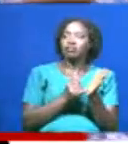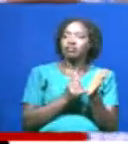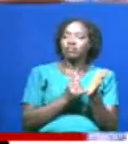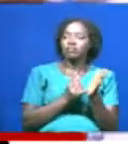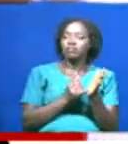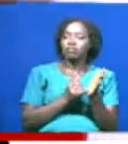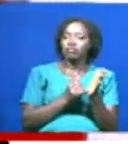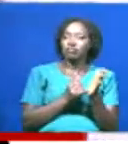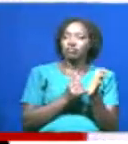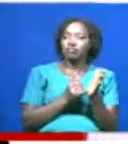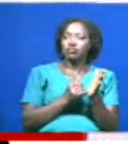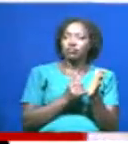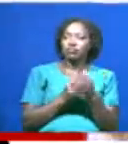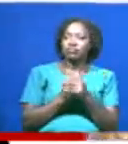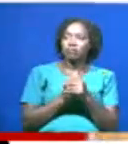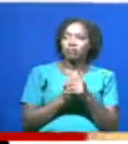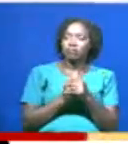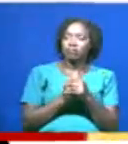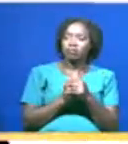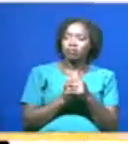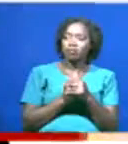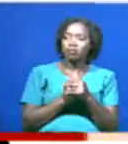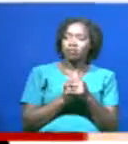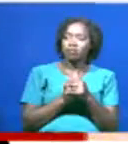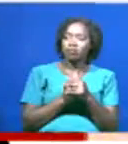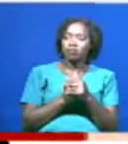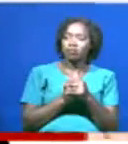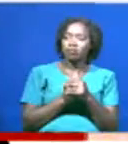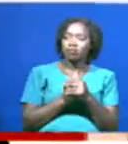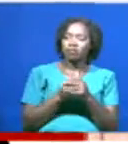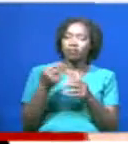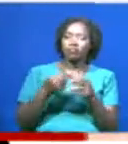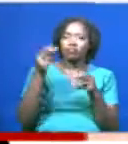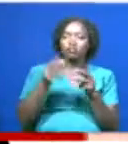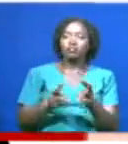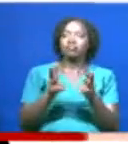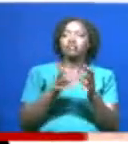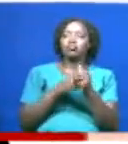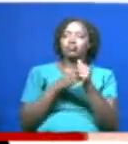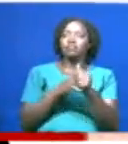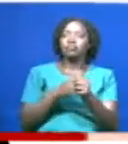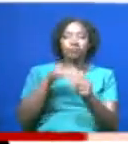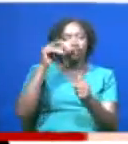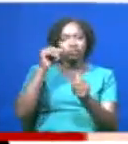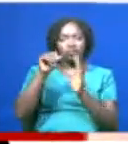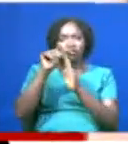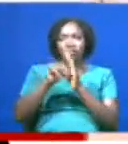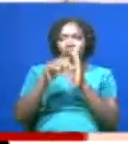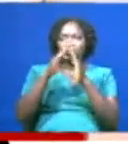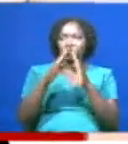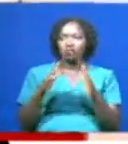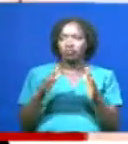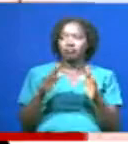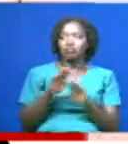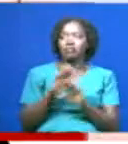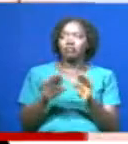And just right over where my cameraman will just pan across, it's just the highway leading to the Mombasa State House, and everything